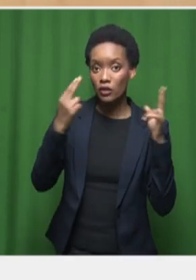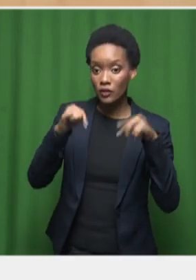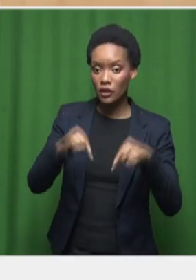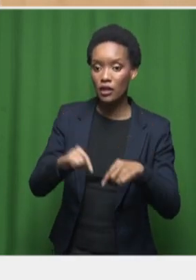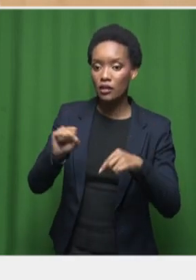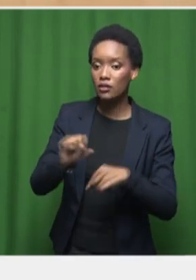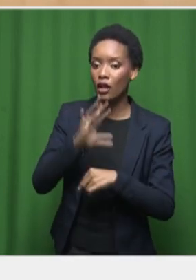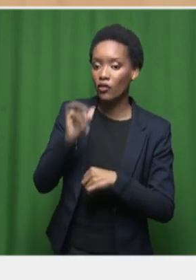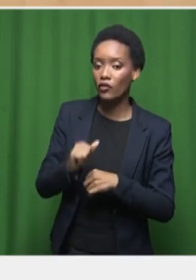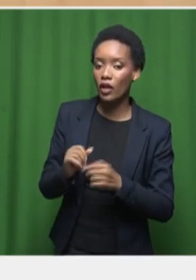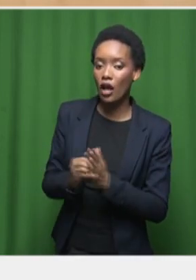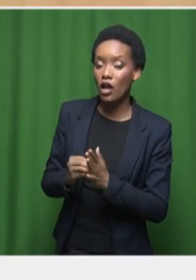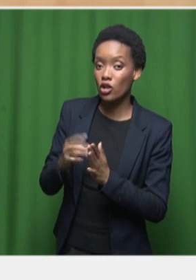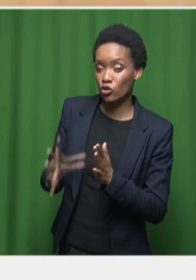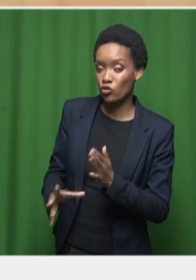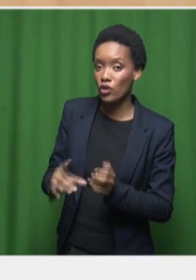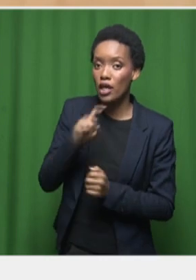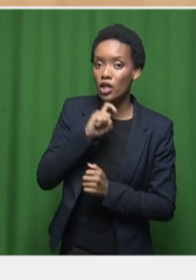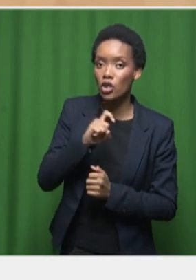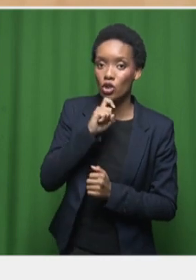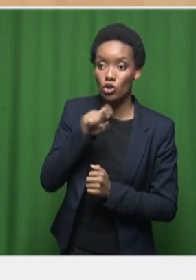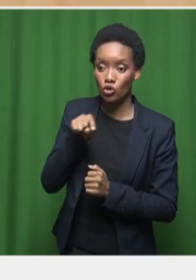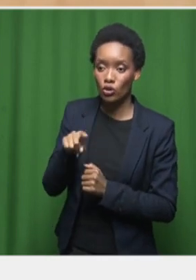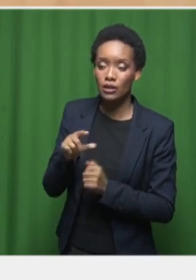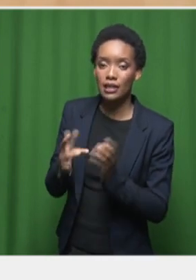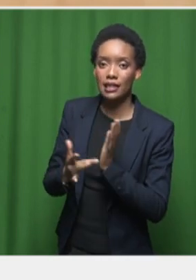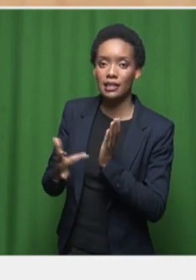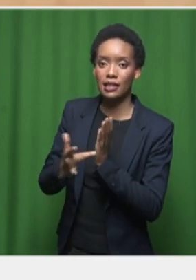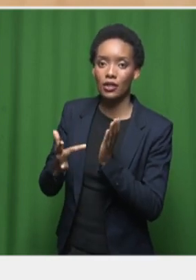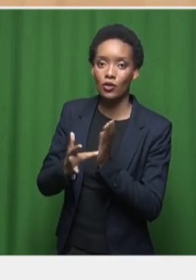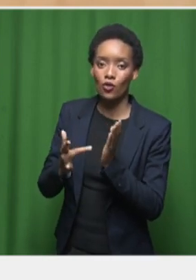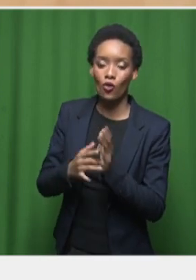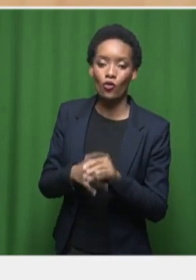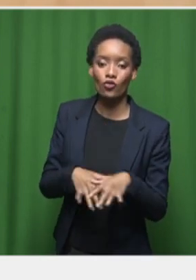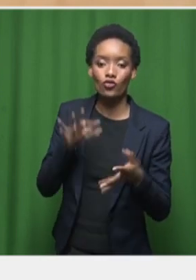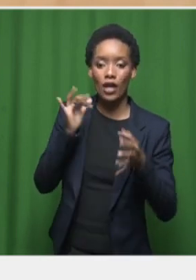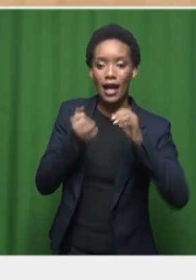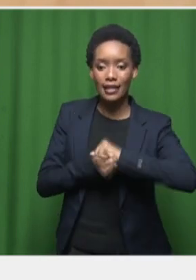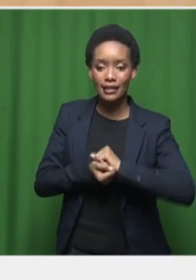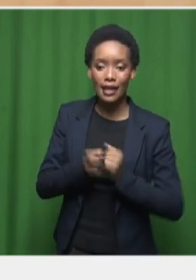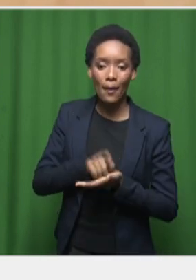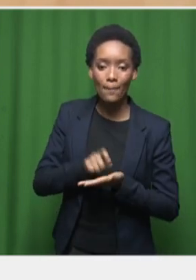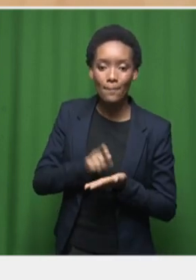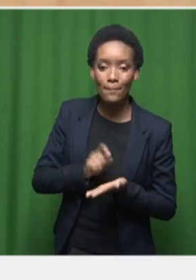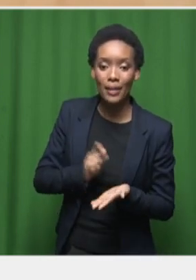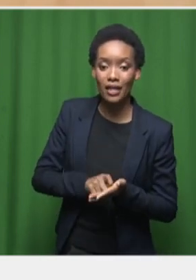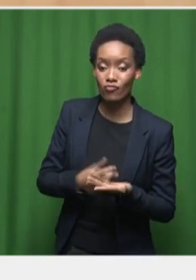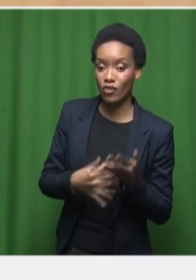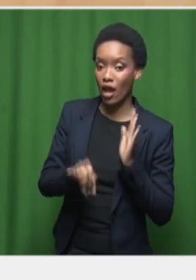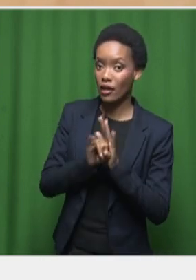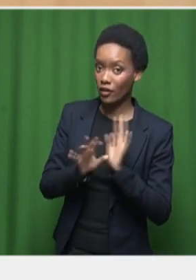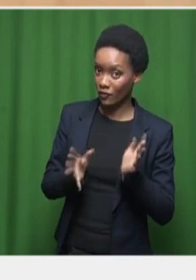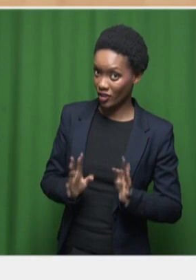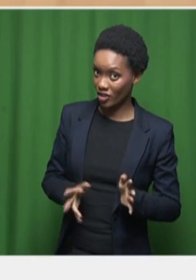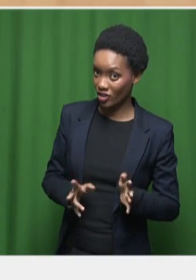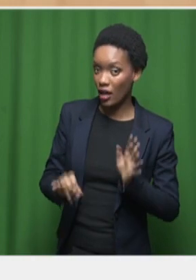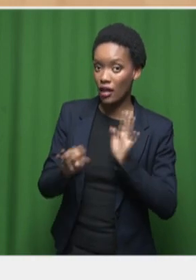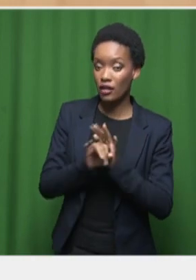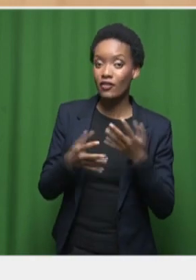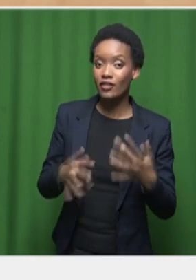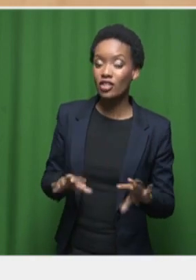actually been using this technology to write their assignments? Has it been detected and how has it been dealt